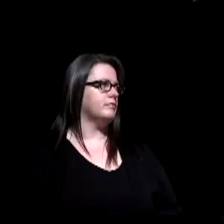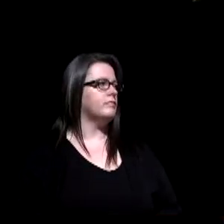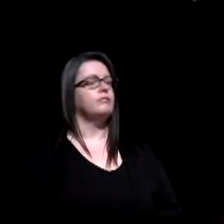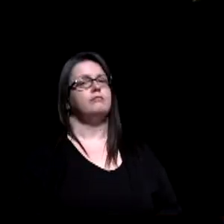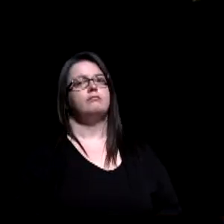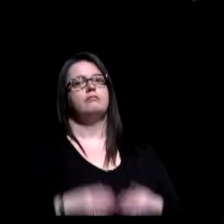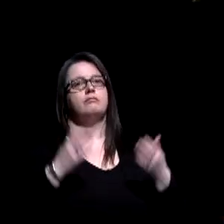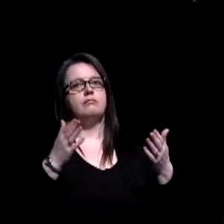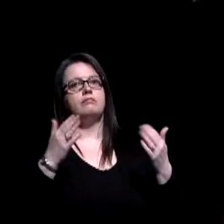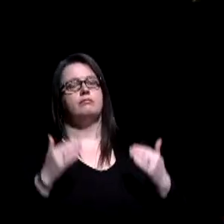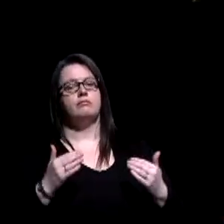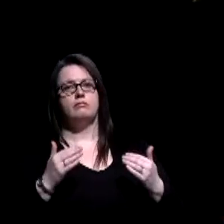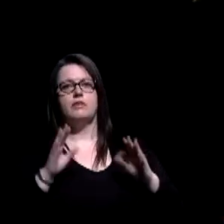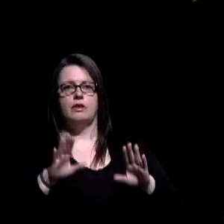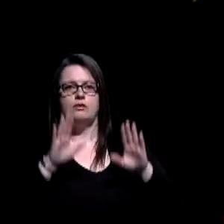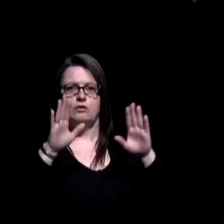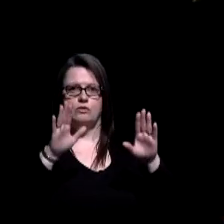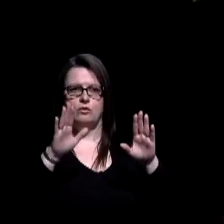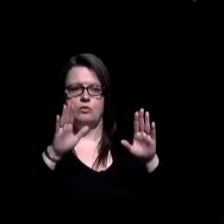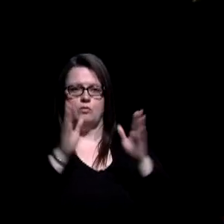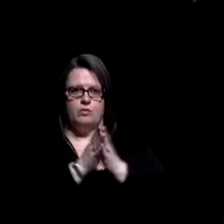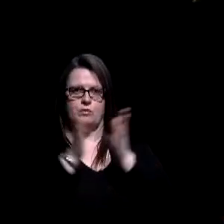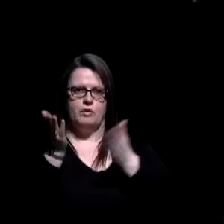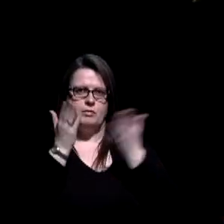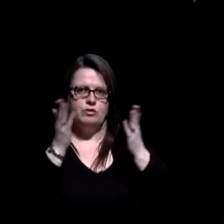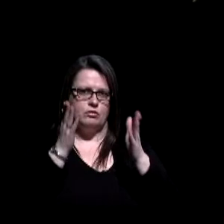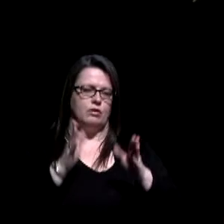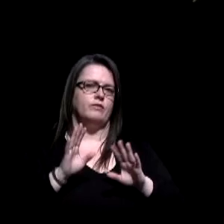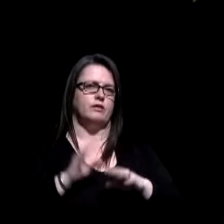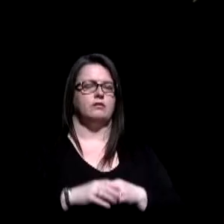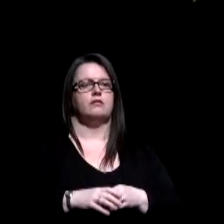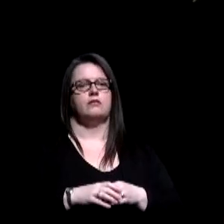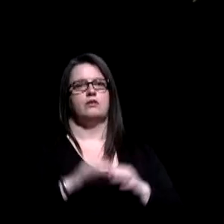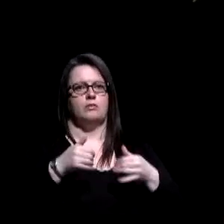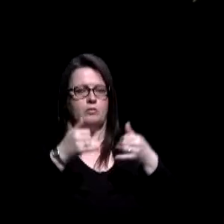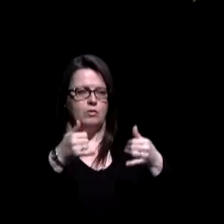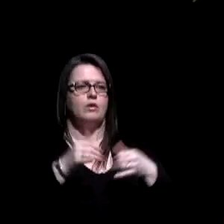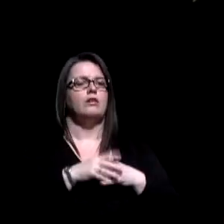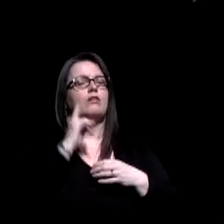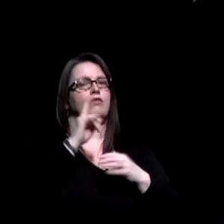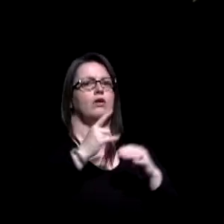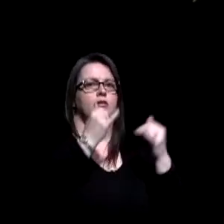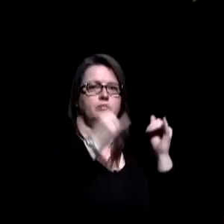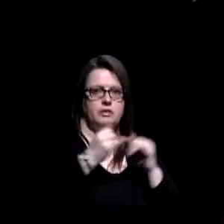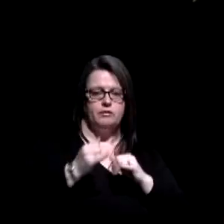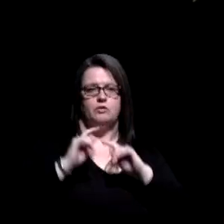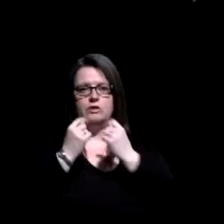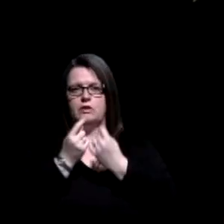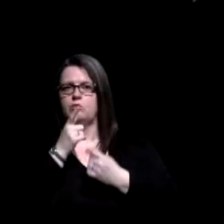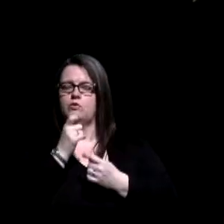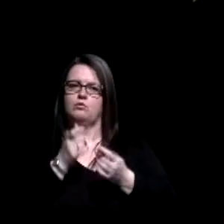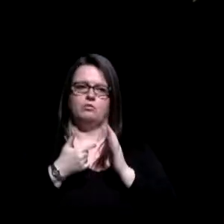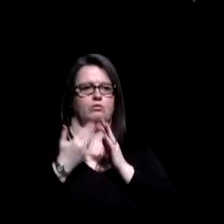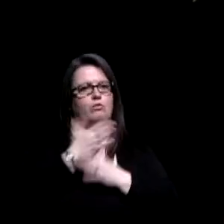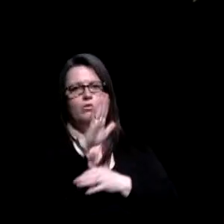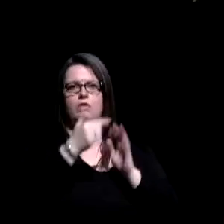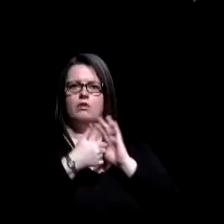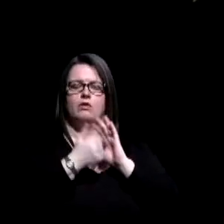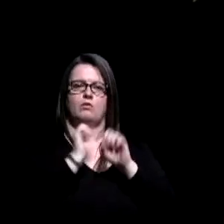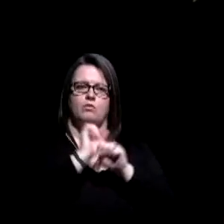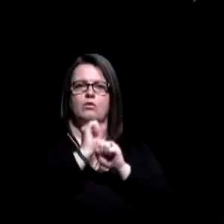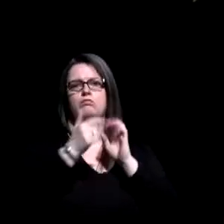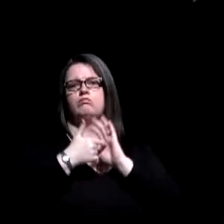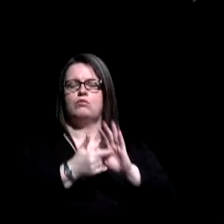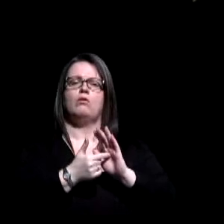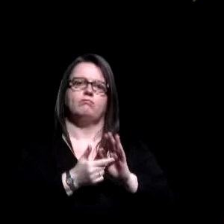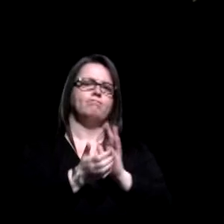To receive the Public Service Award of Excellence presented to individual and teams who through exceptional work performance have demonstrated excellence in